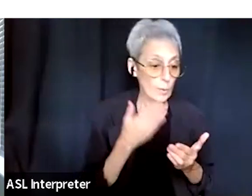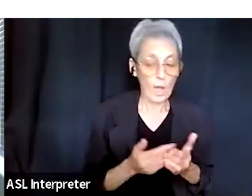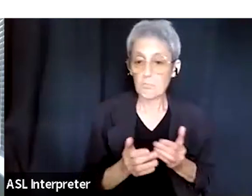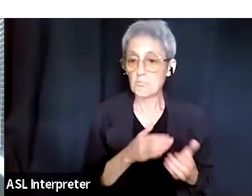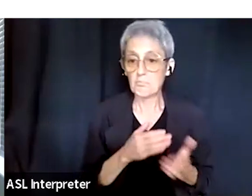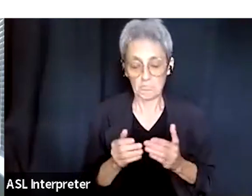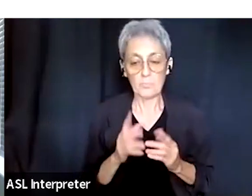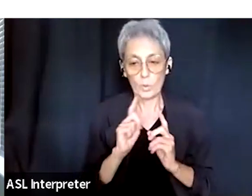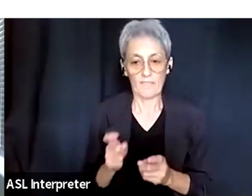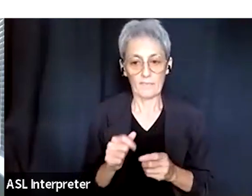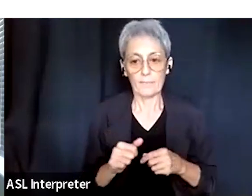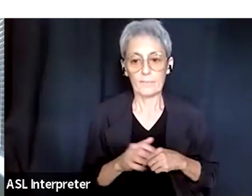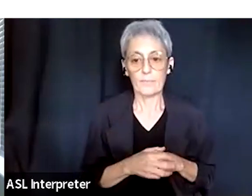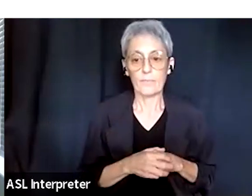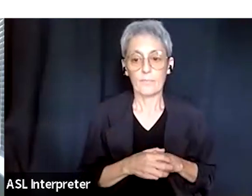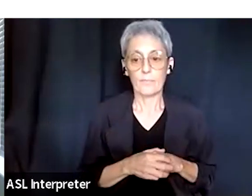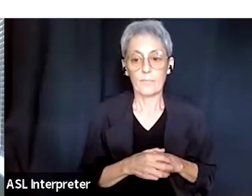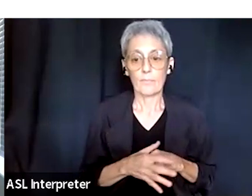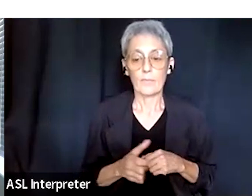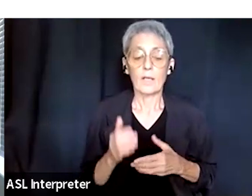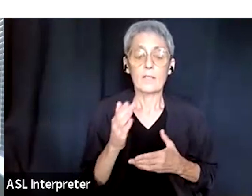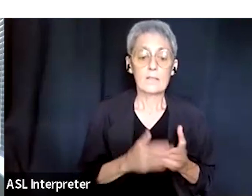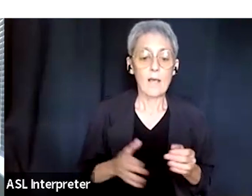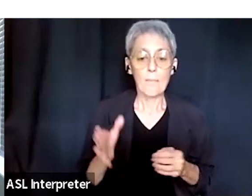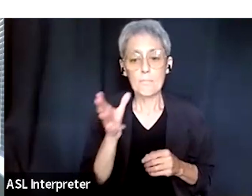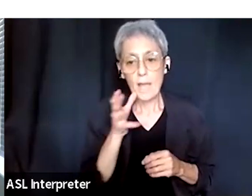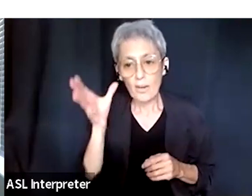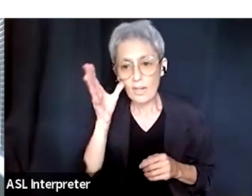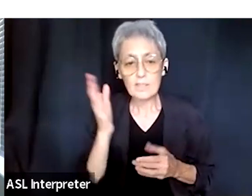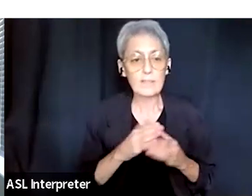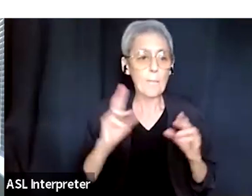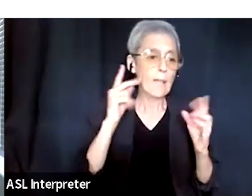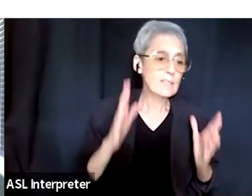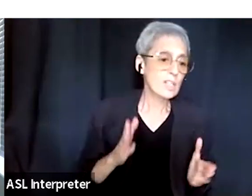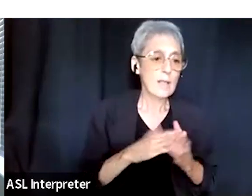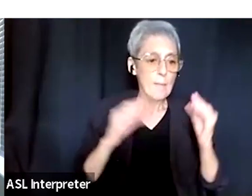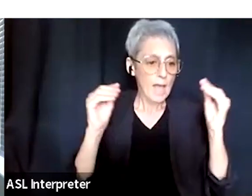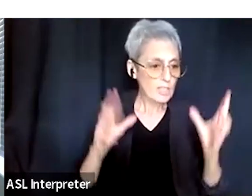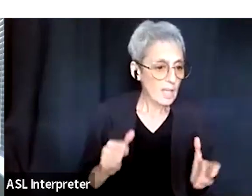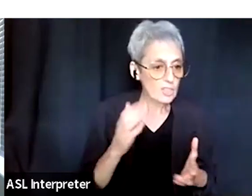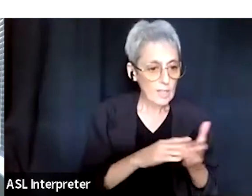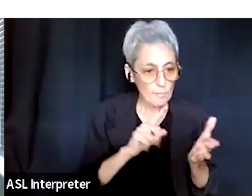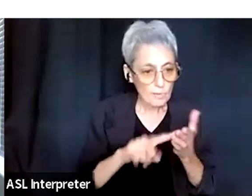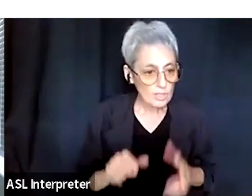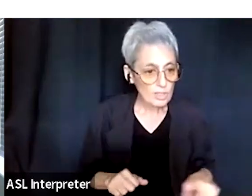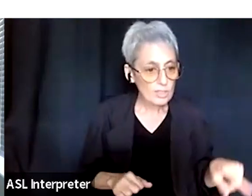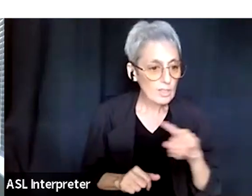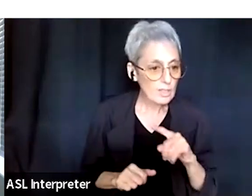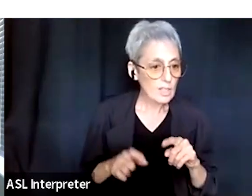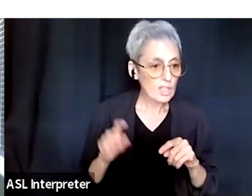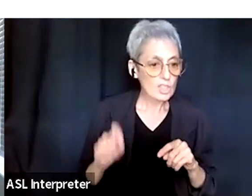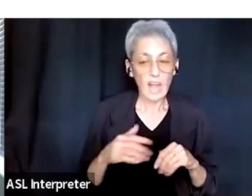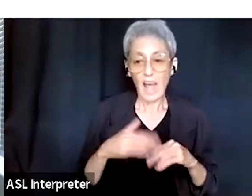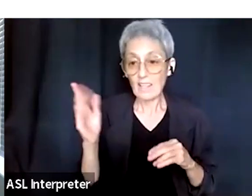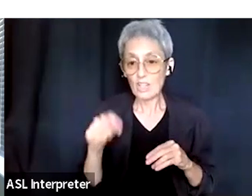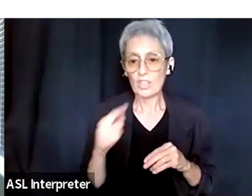least, some parents, some politicians, some educators, some researchers should be saying that's inappropriate.